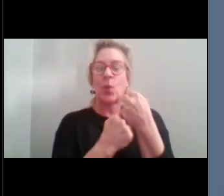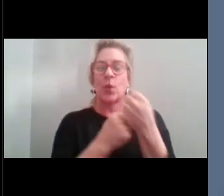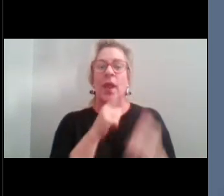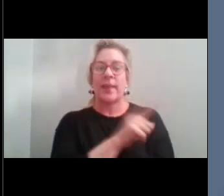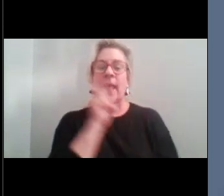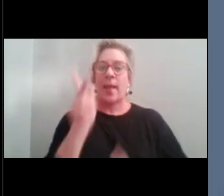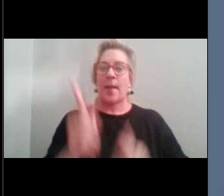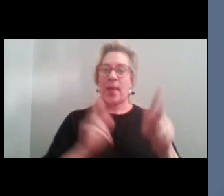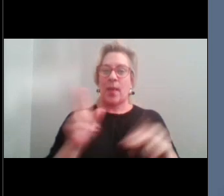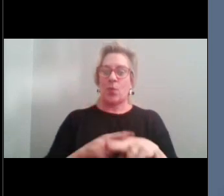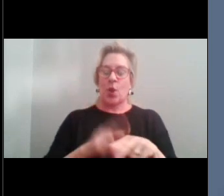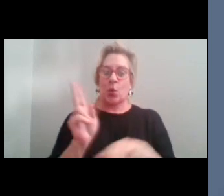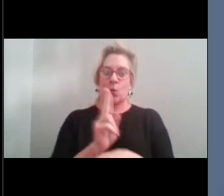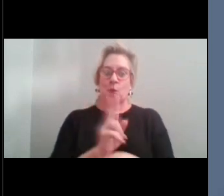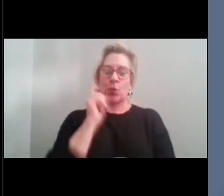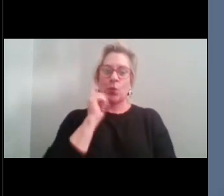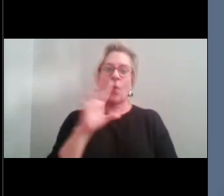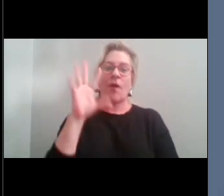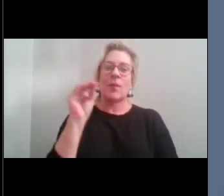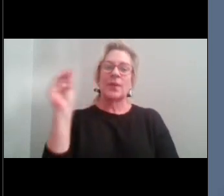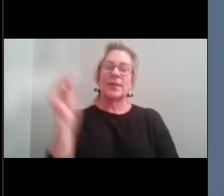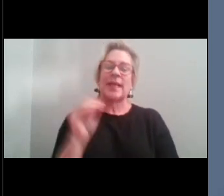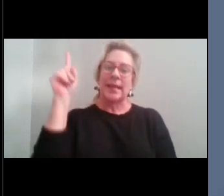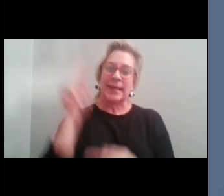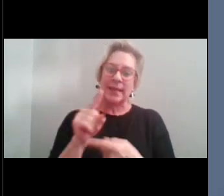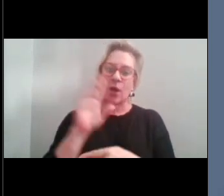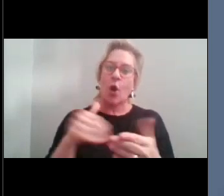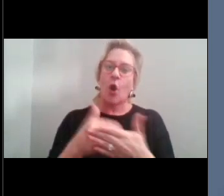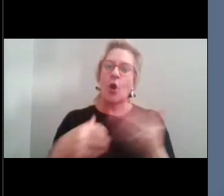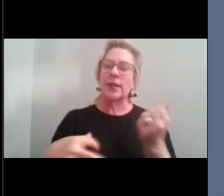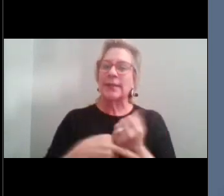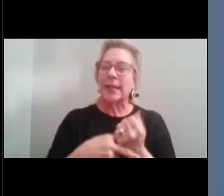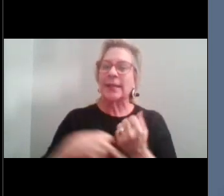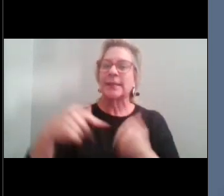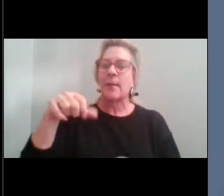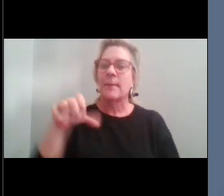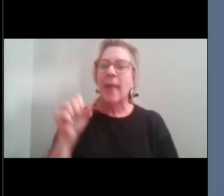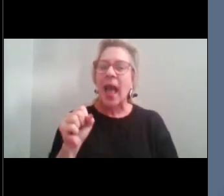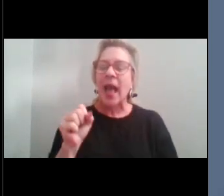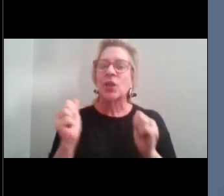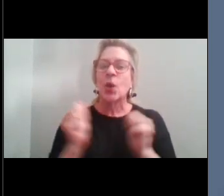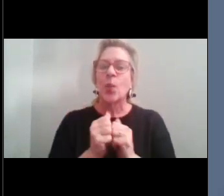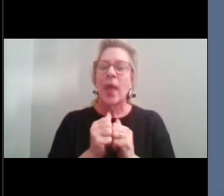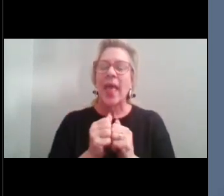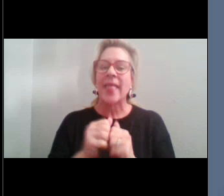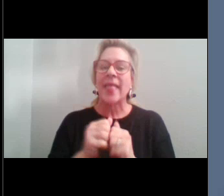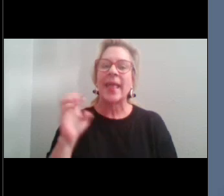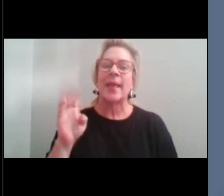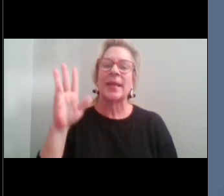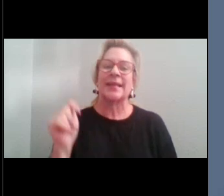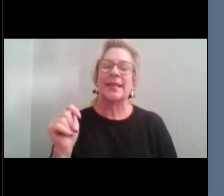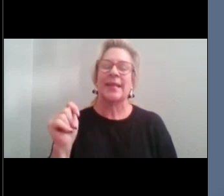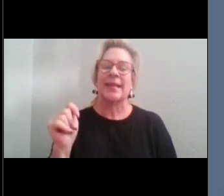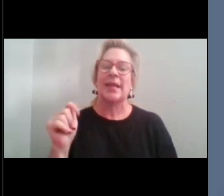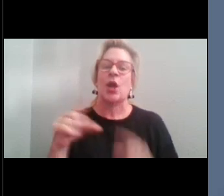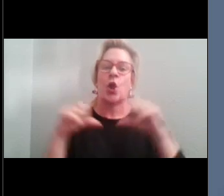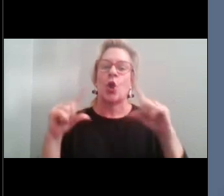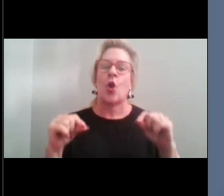use with 50% discounts on all tickets and passes for riders with valid EBT cards, making transit